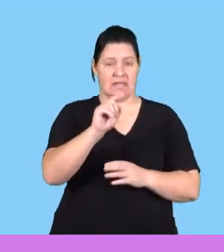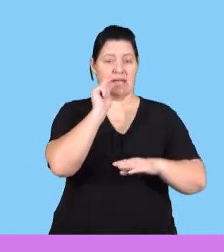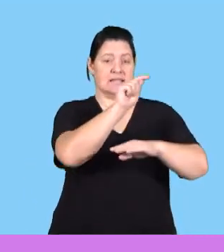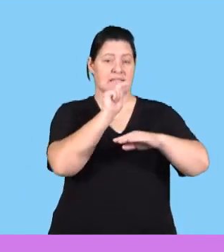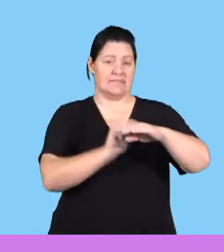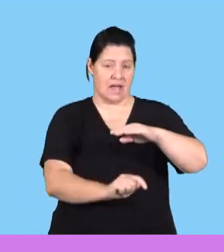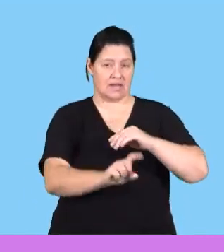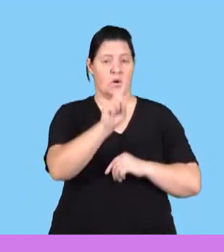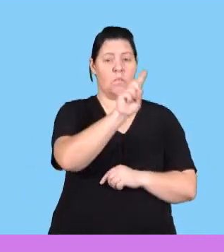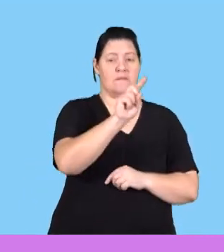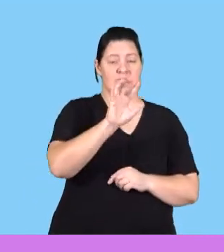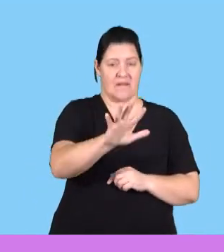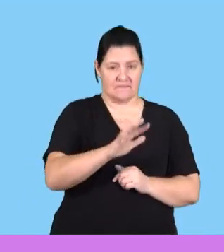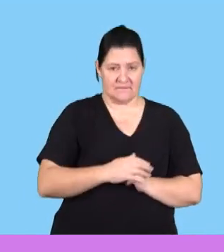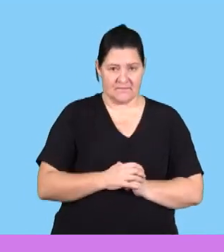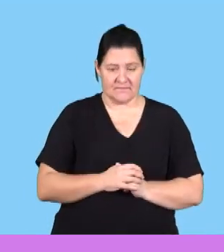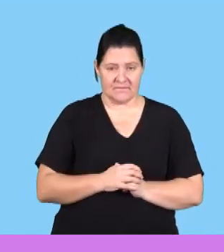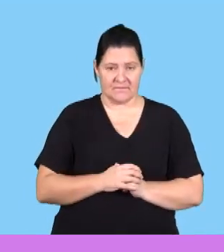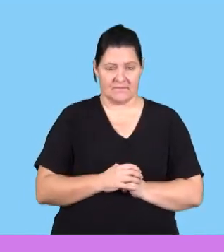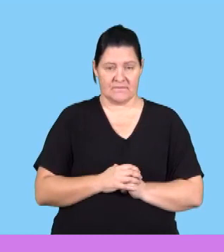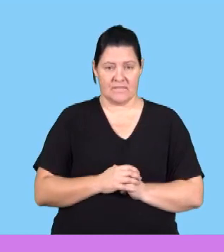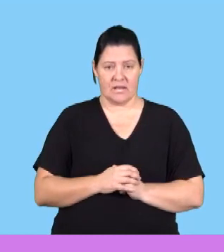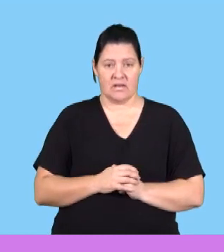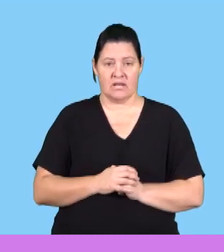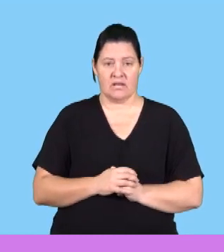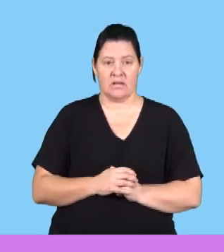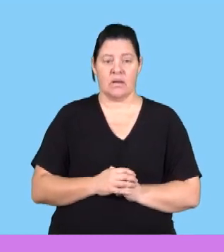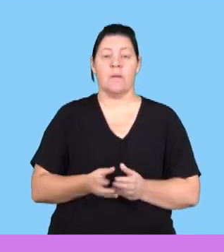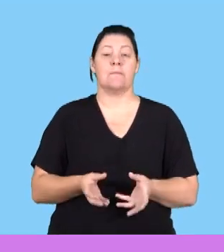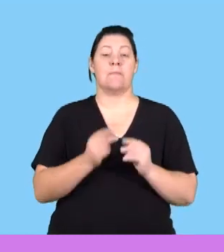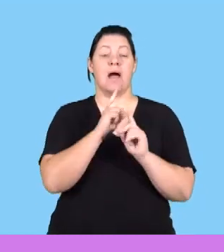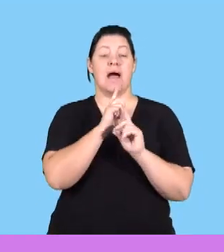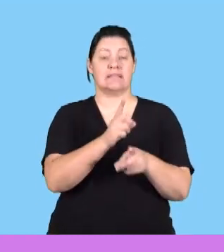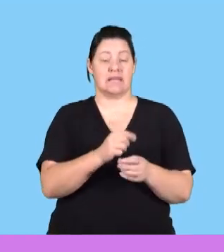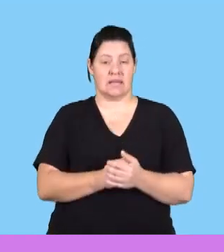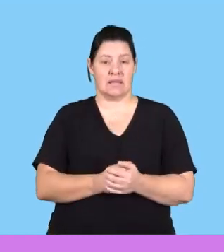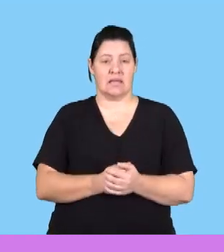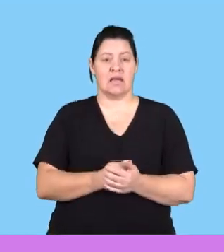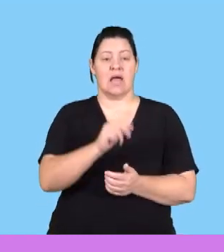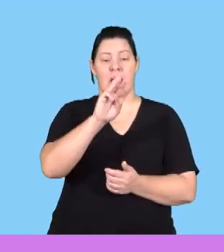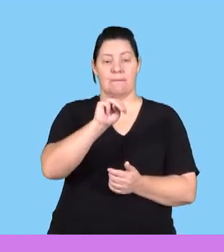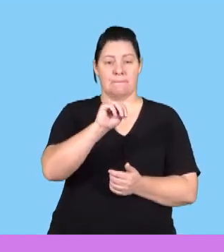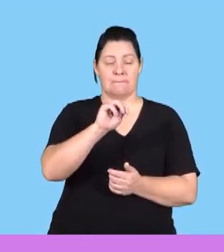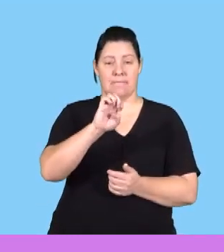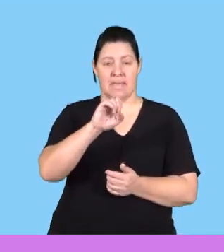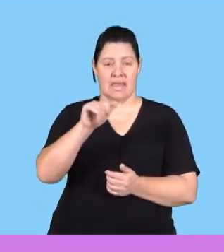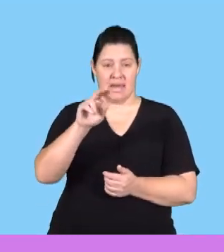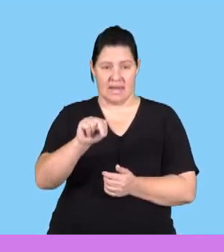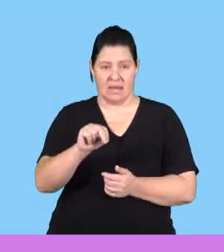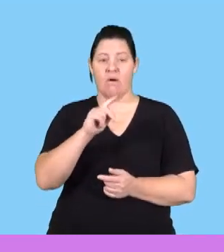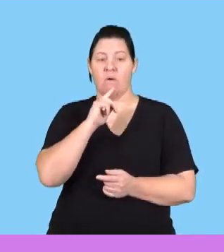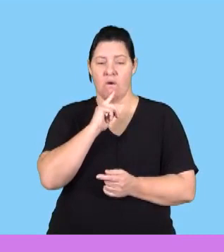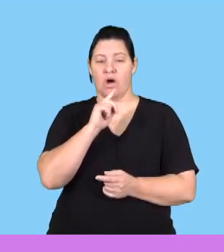taking 350 and I divide that by 15. So after doing this, I'll get a